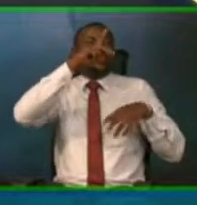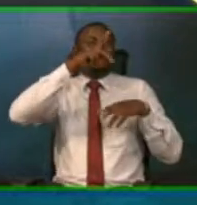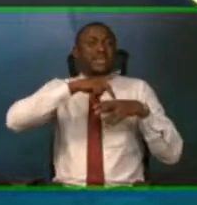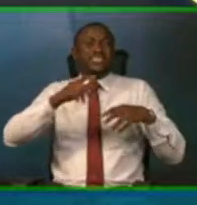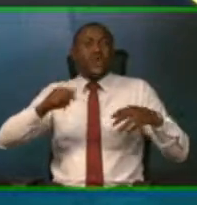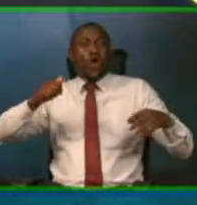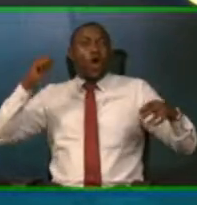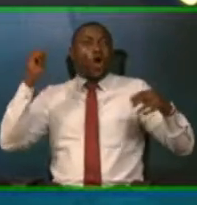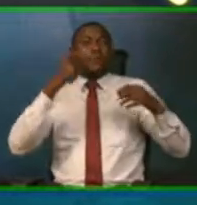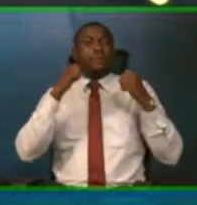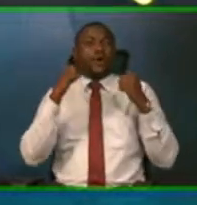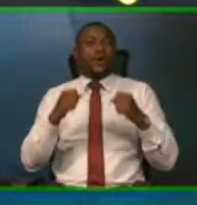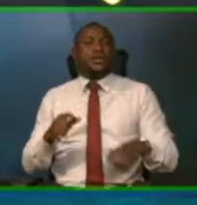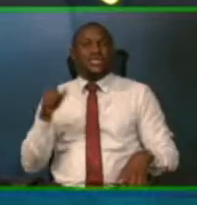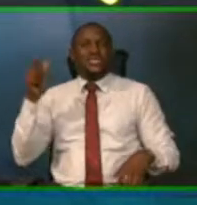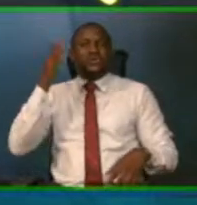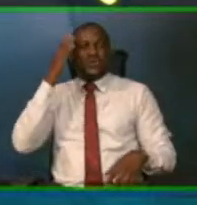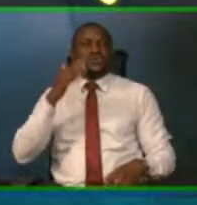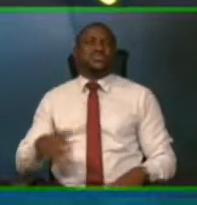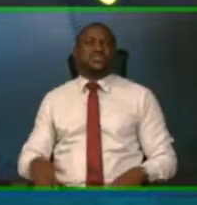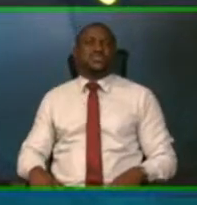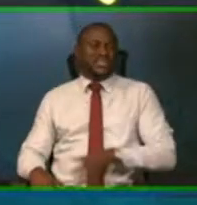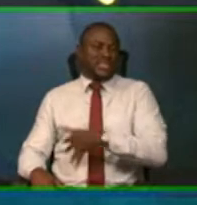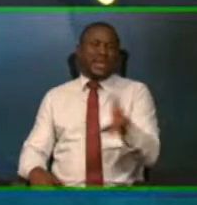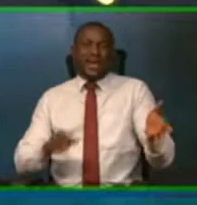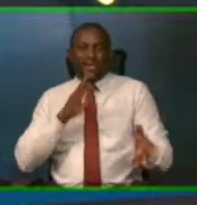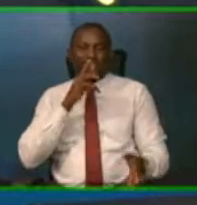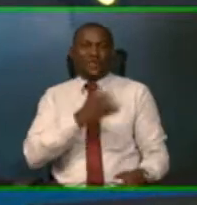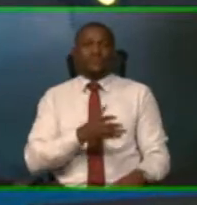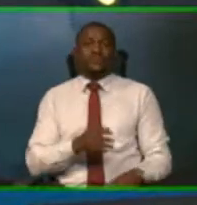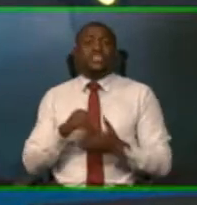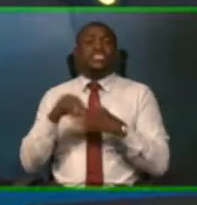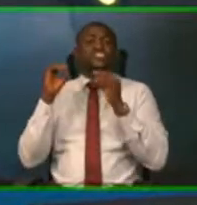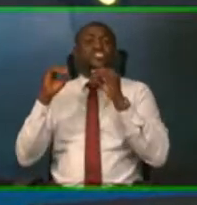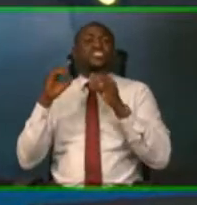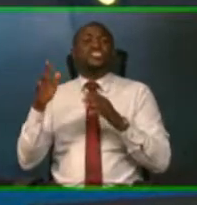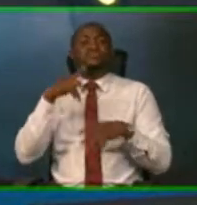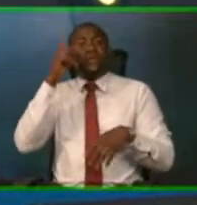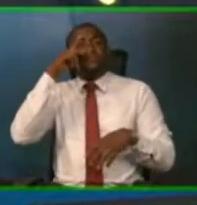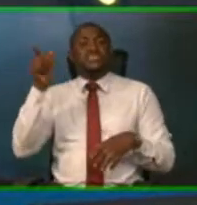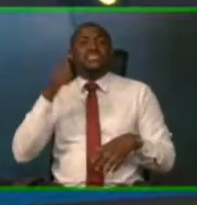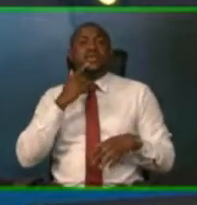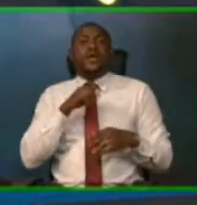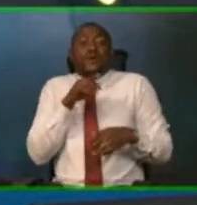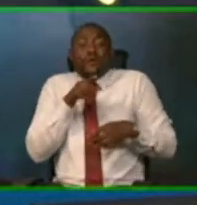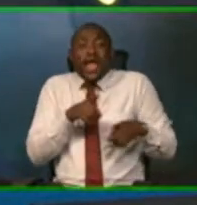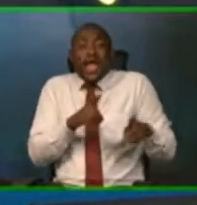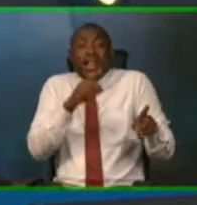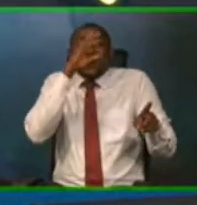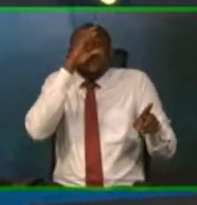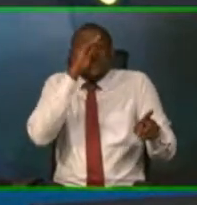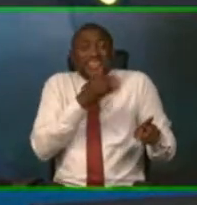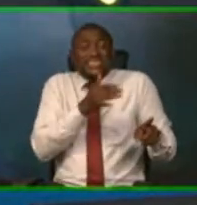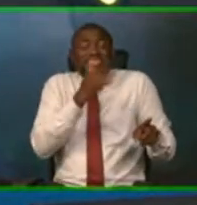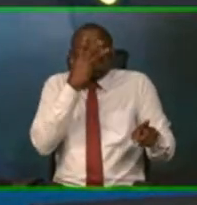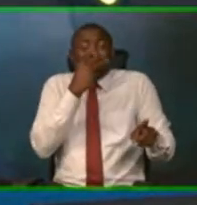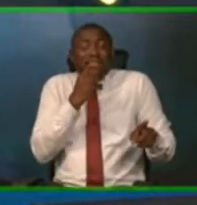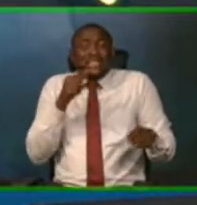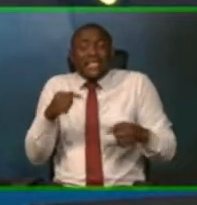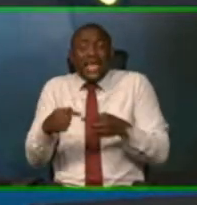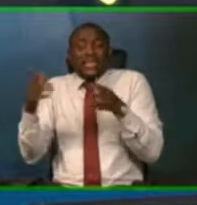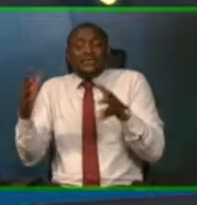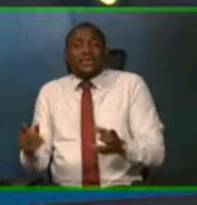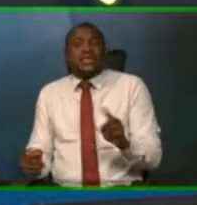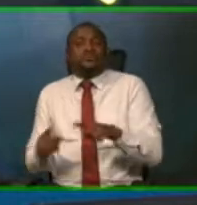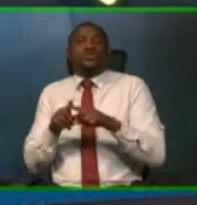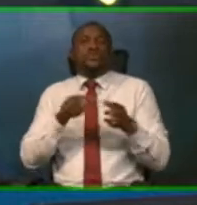didn't deny their existence. In teaching his parable, he said, while men slept, the enemy came. So you are not the